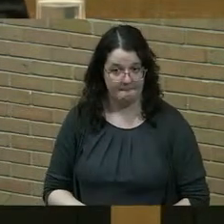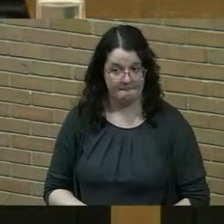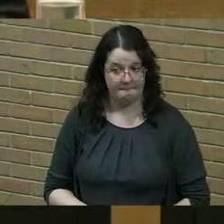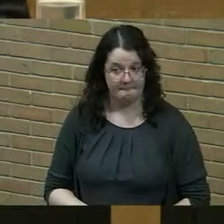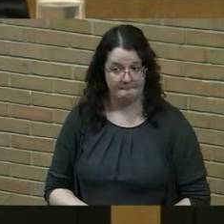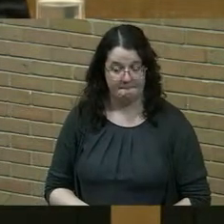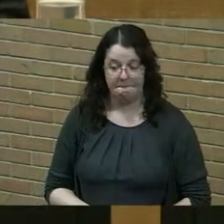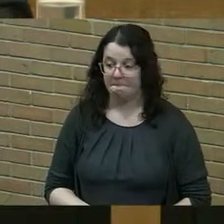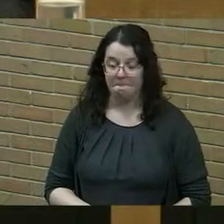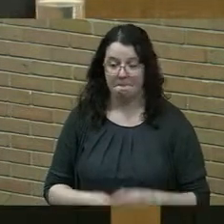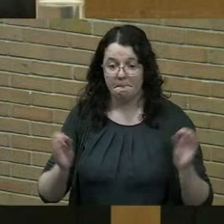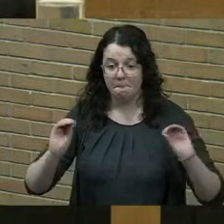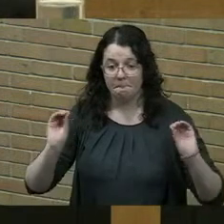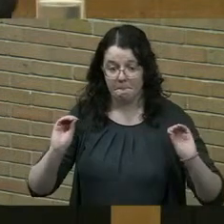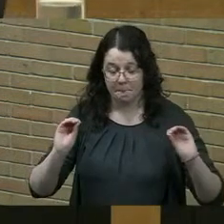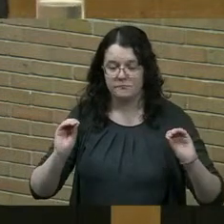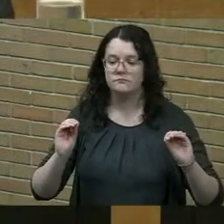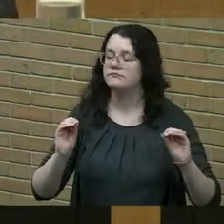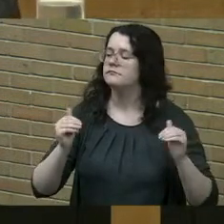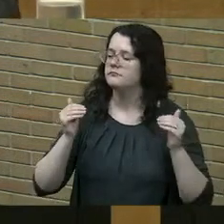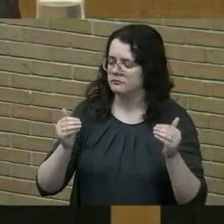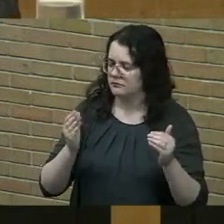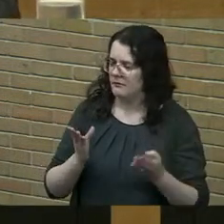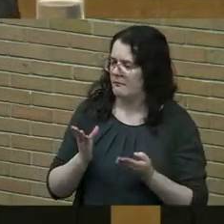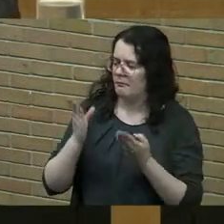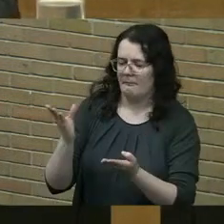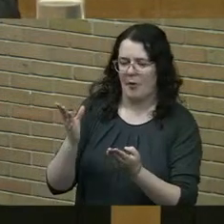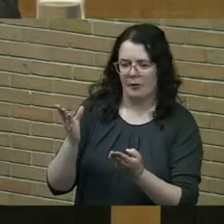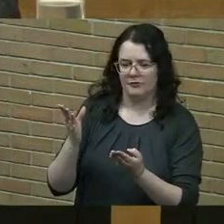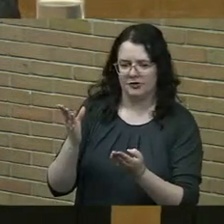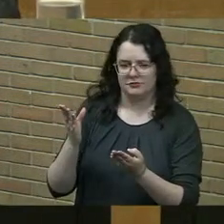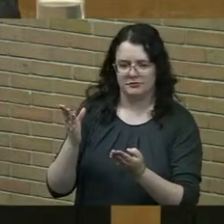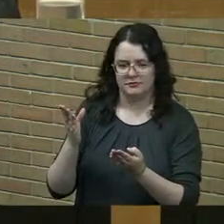Hearing none, then can I have a motion to